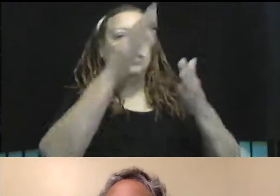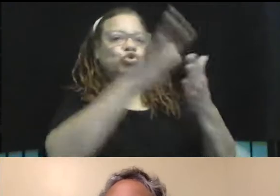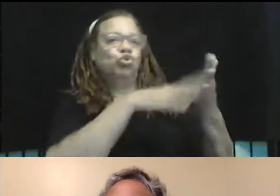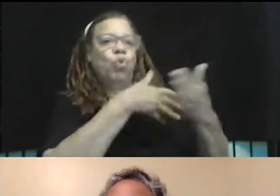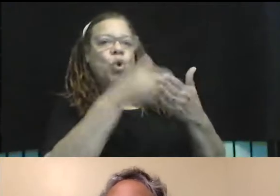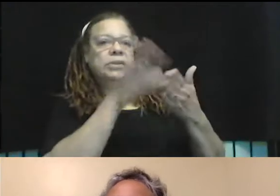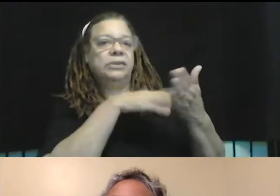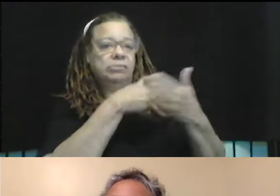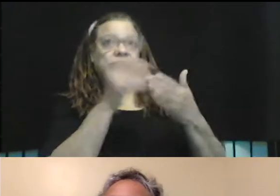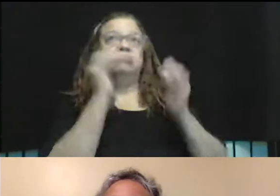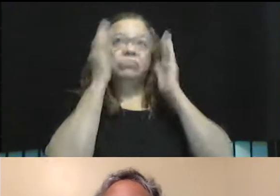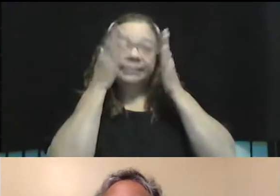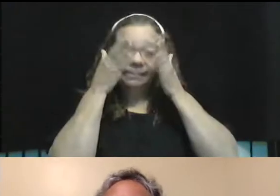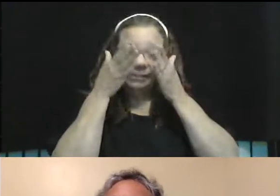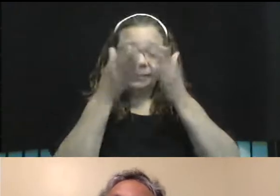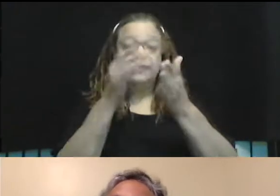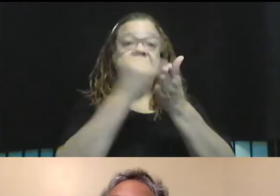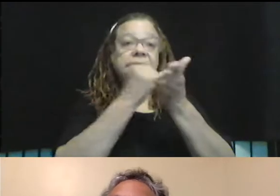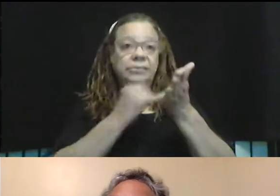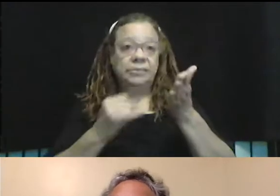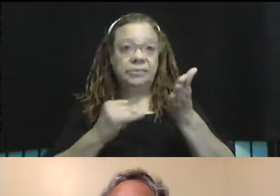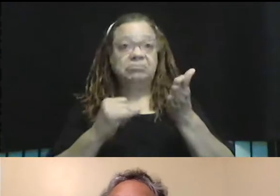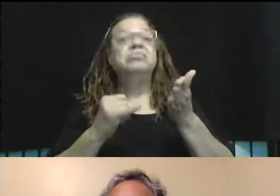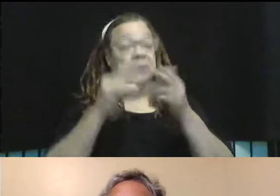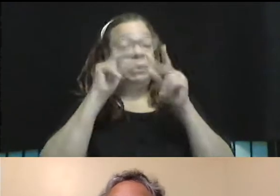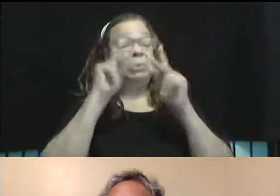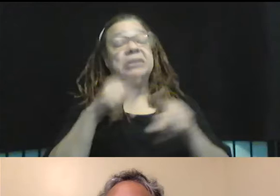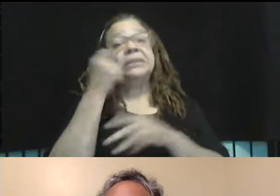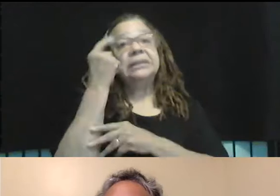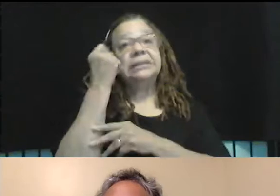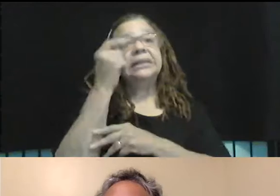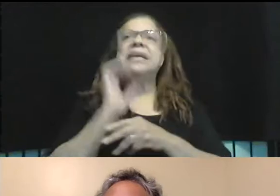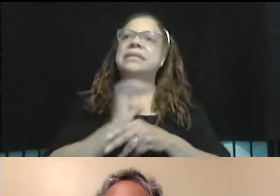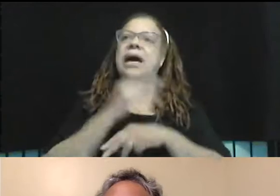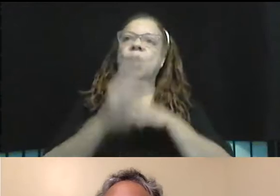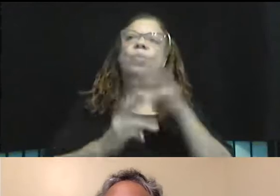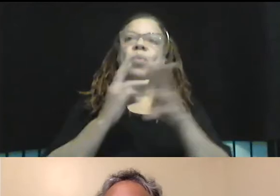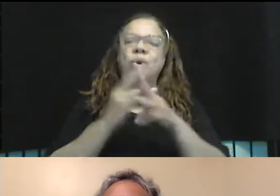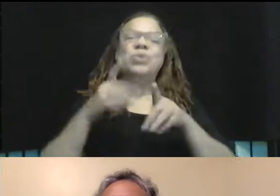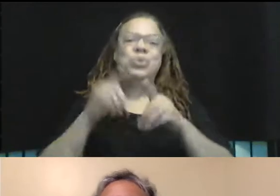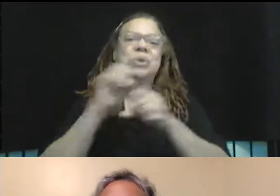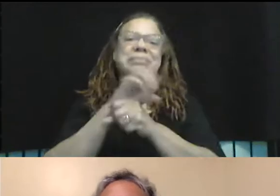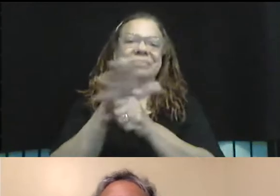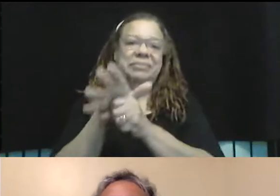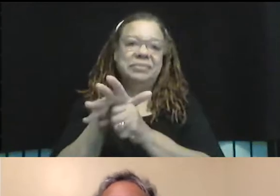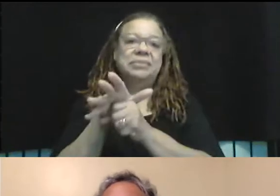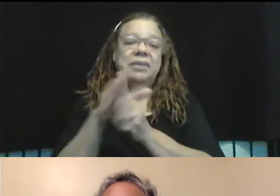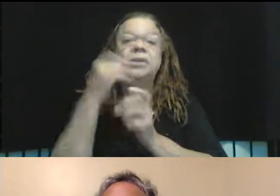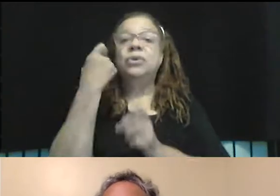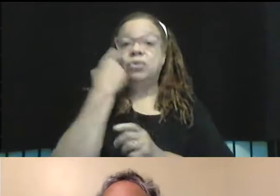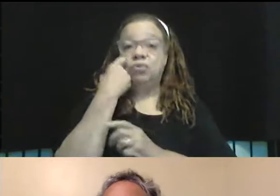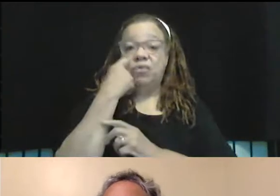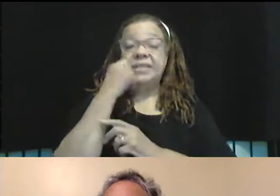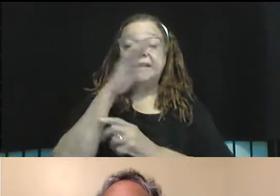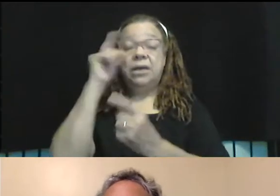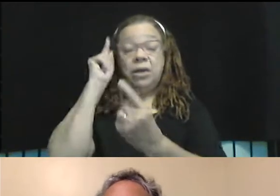intentional design, gives the viewer a new appreciation of our world in global crisis. Recently, the goal with her art